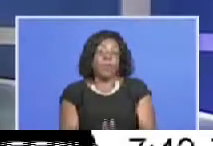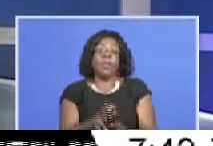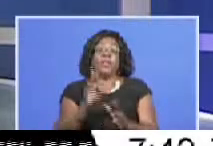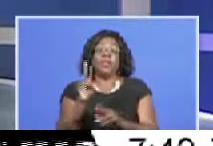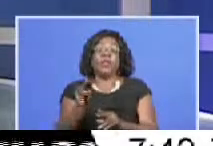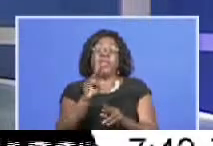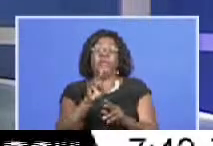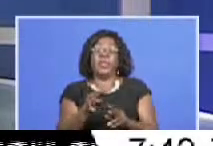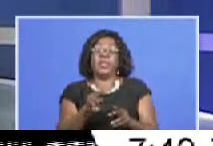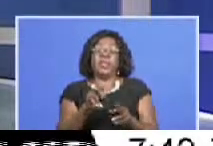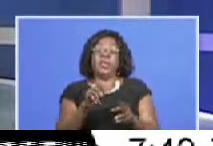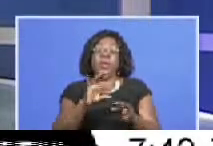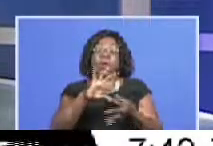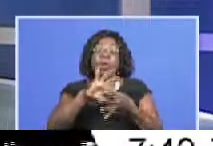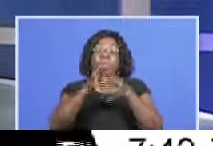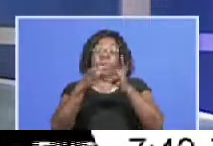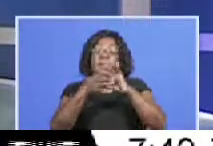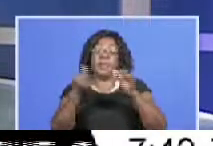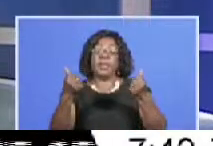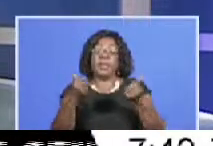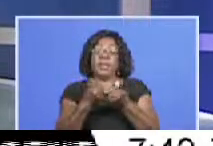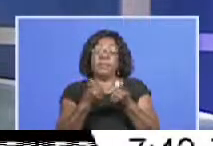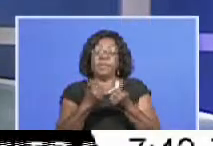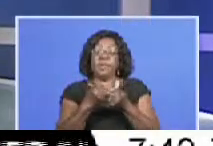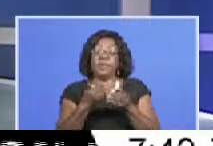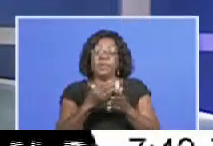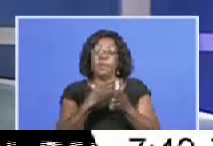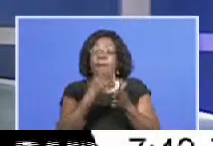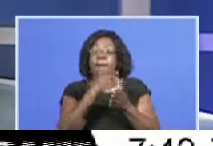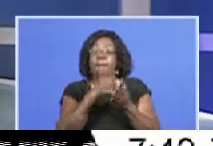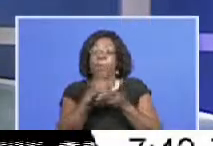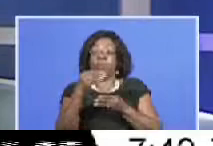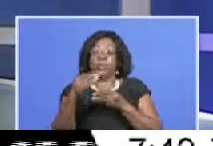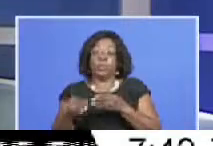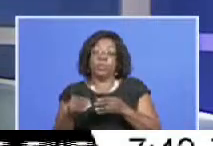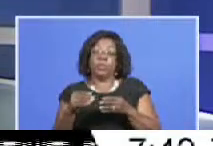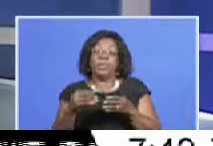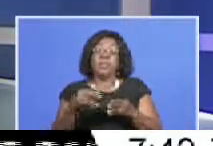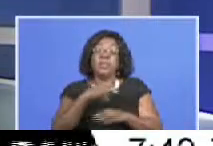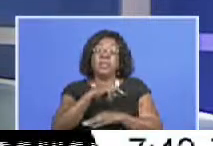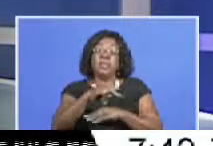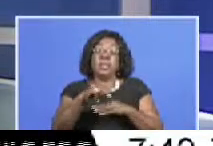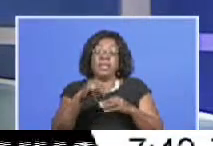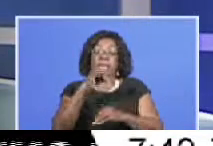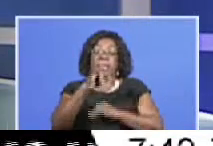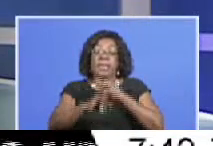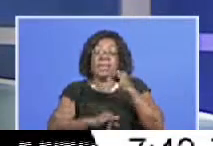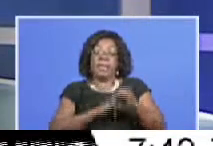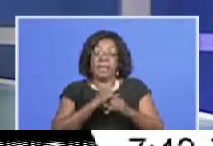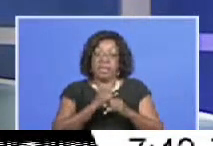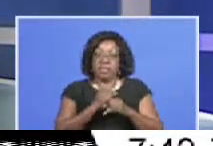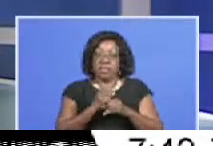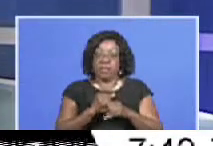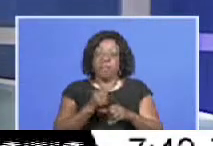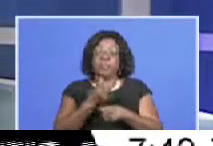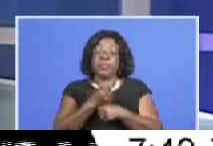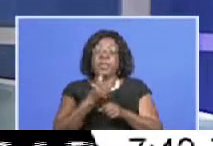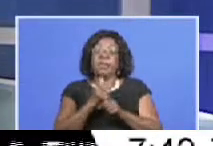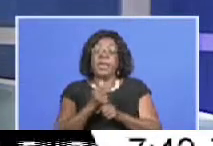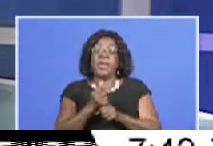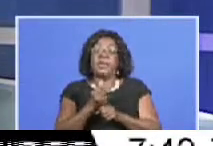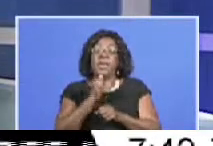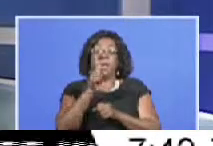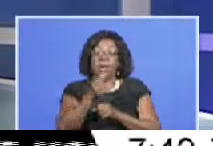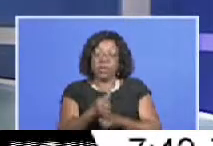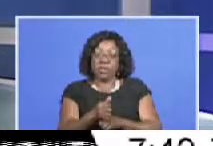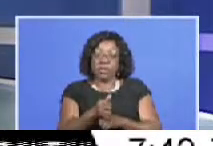The 2020 Olympic Games has been postponed. The International Olympic Committee made the announcement of the postponement of the